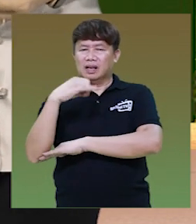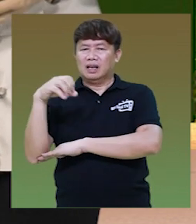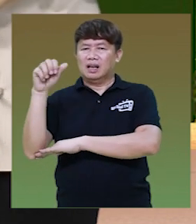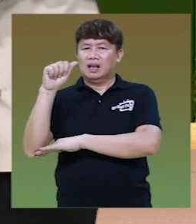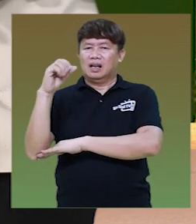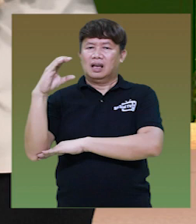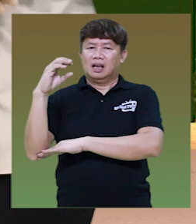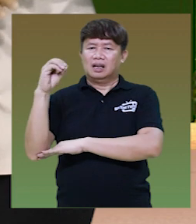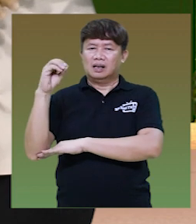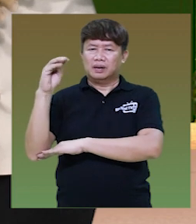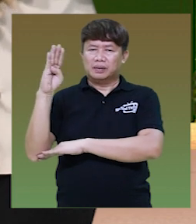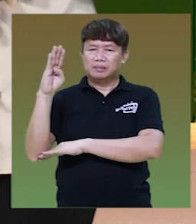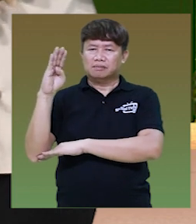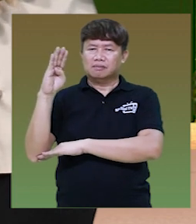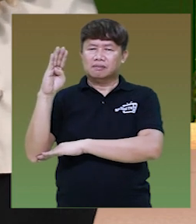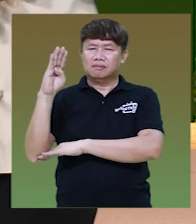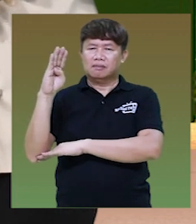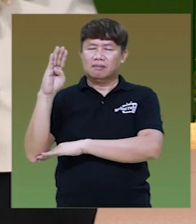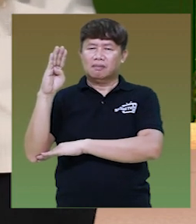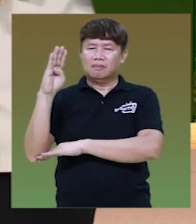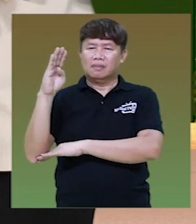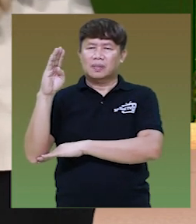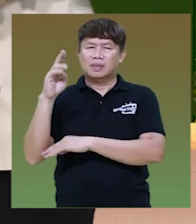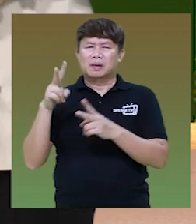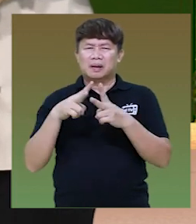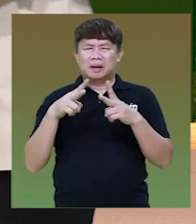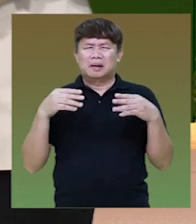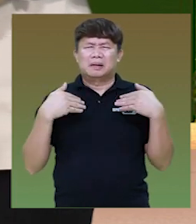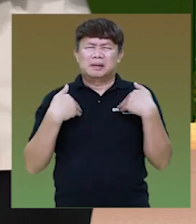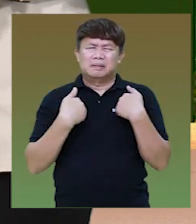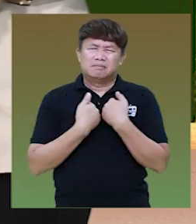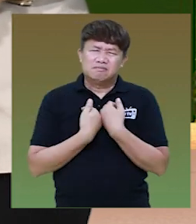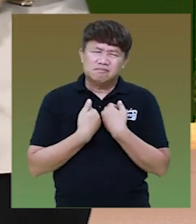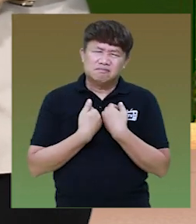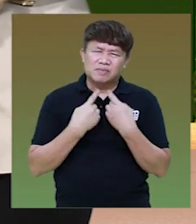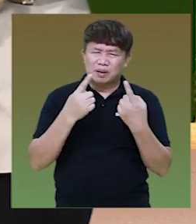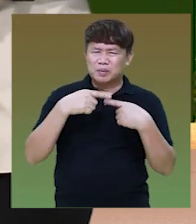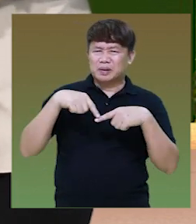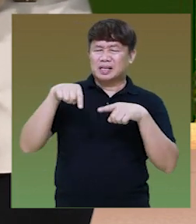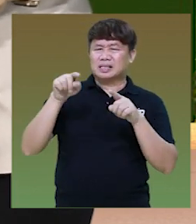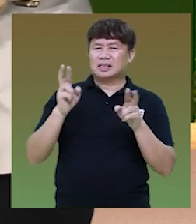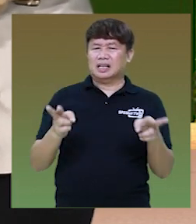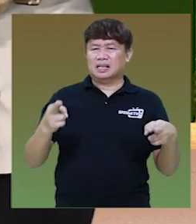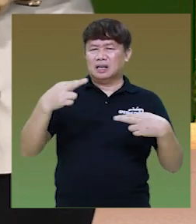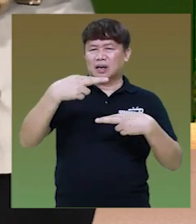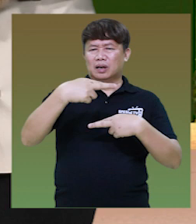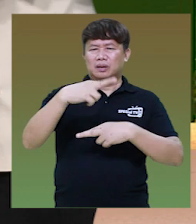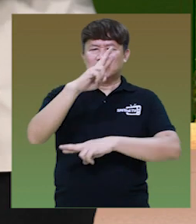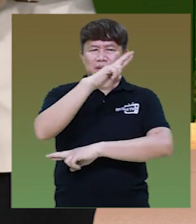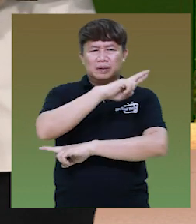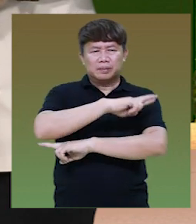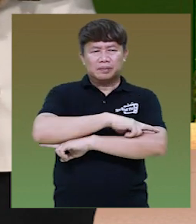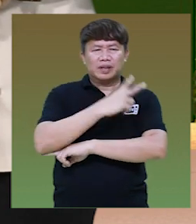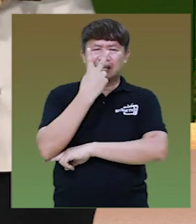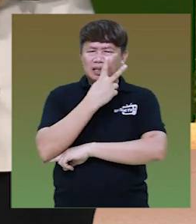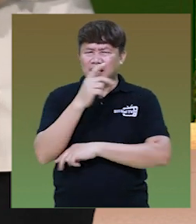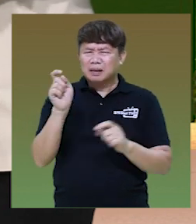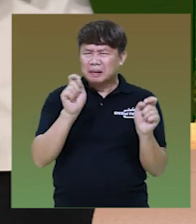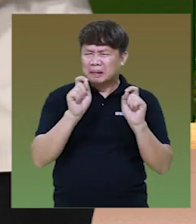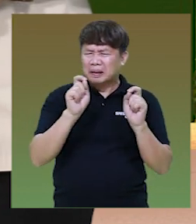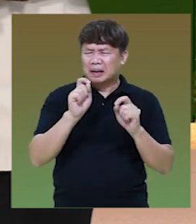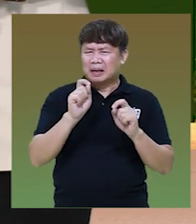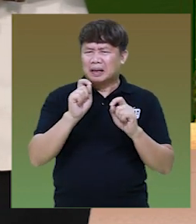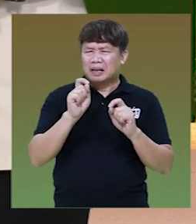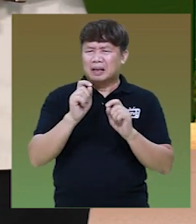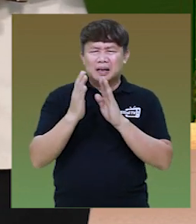tired. He went to his room to rest. He saw his toys on his bed.